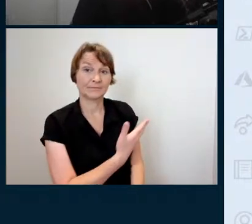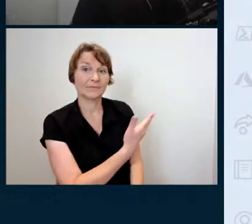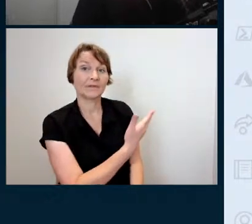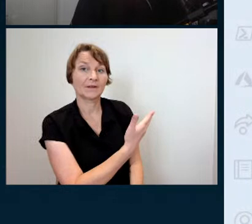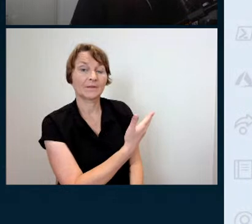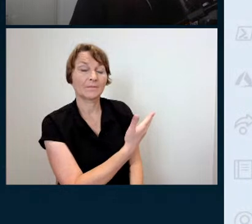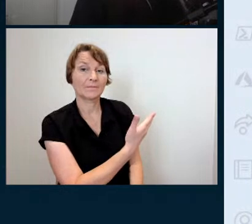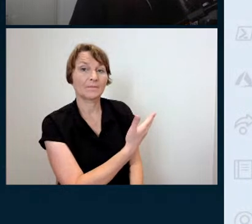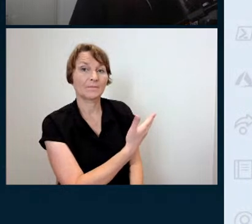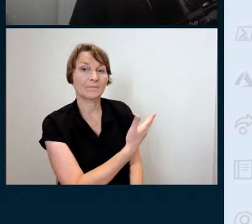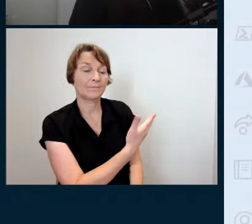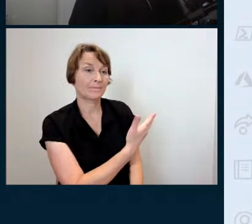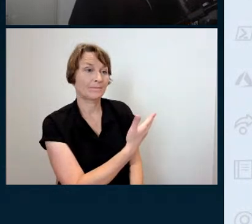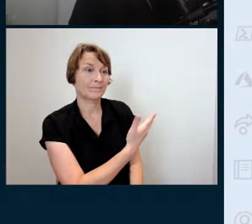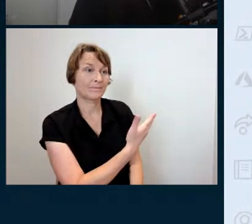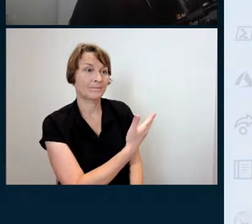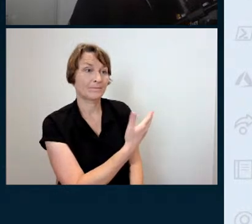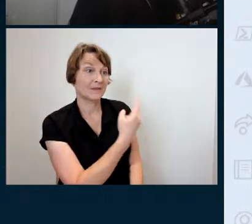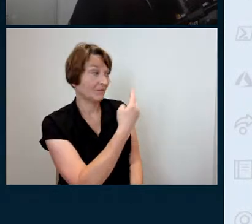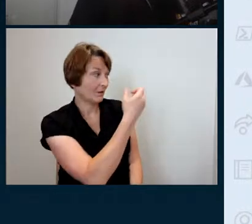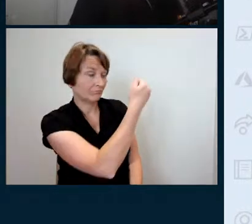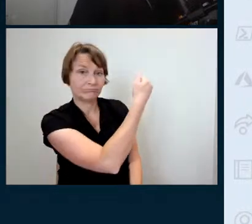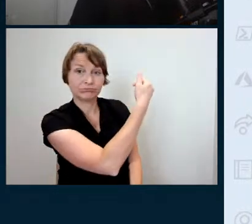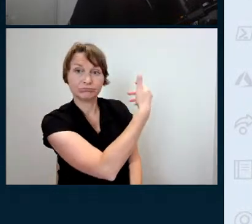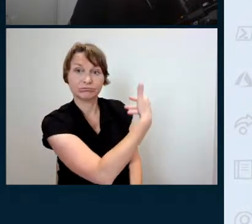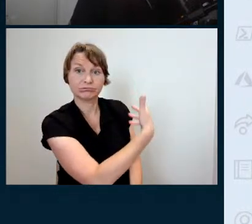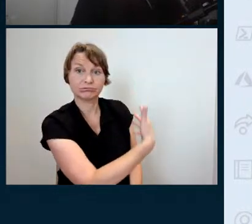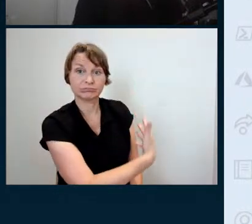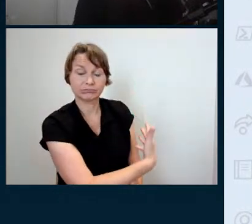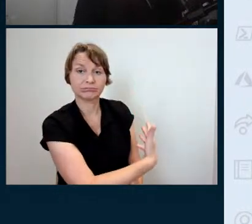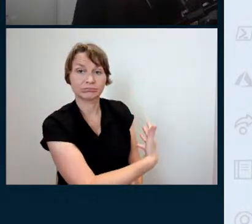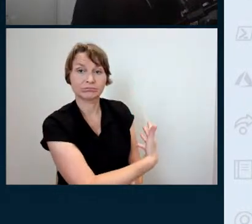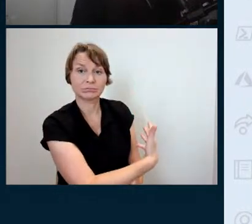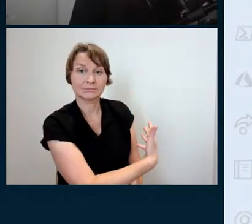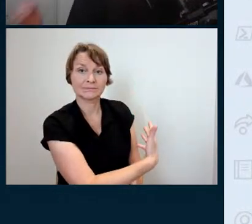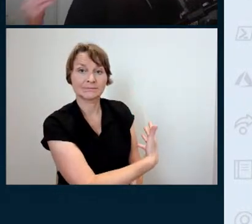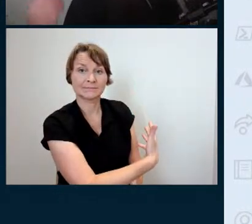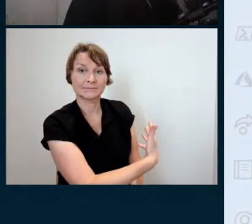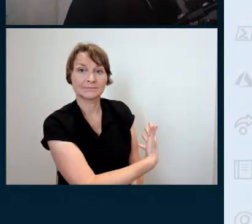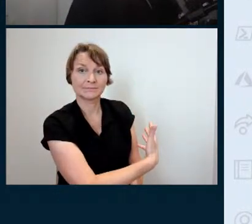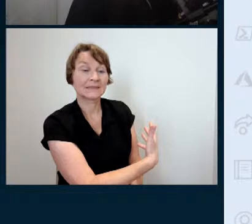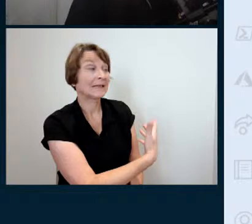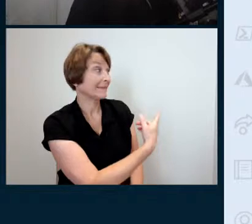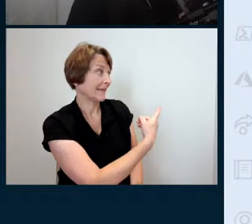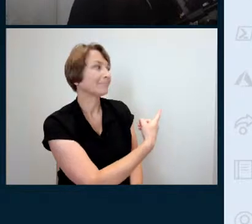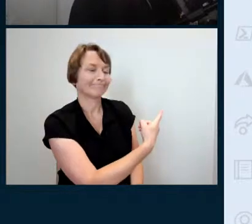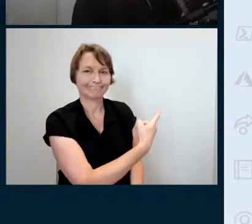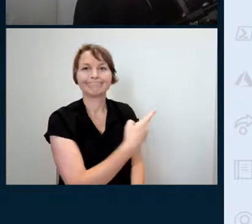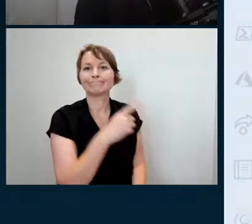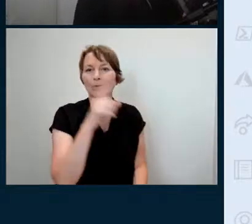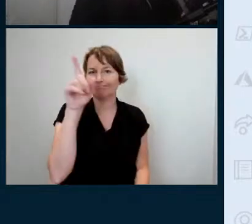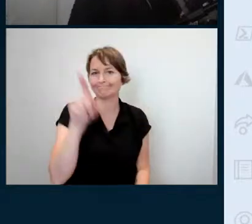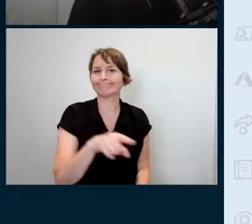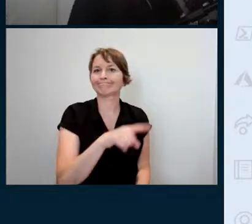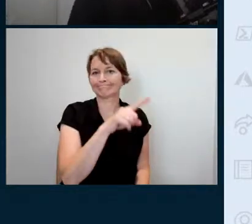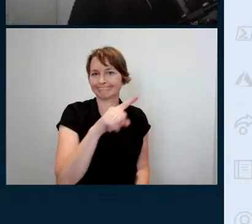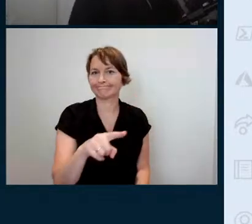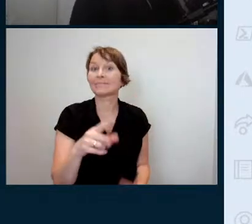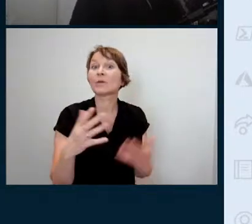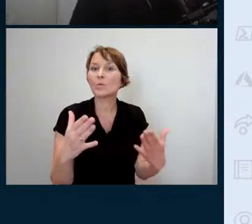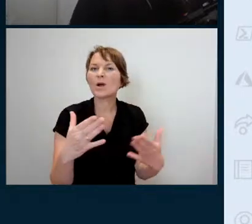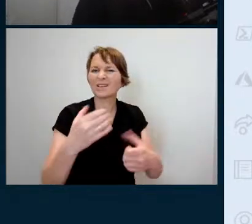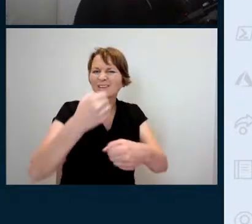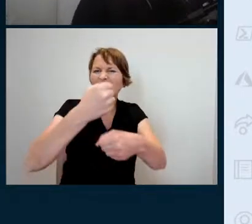I get all these logging with it. And in this case, it's tells me an error, which is correct because this function is expecting a name.